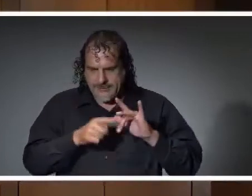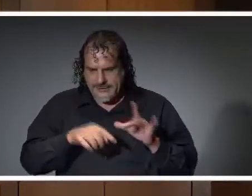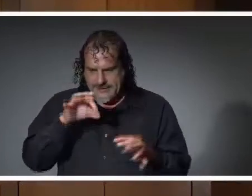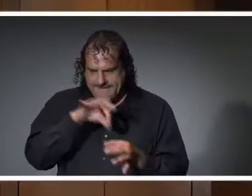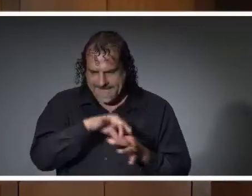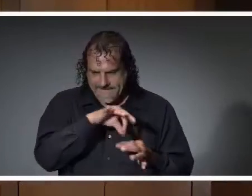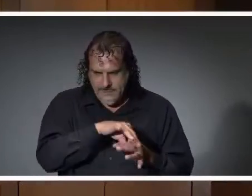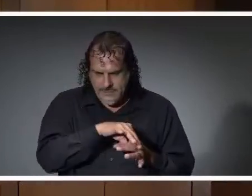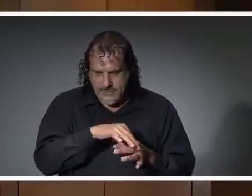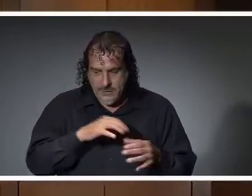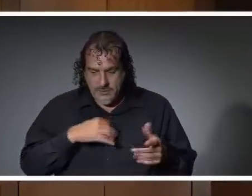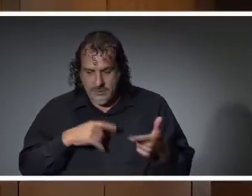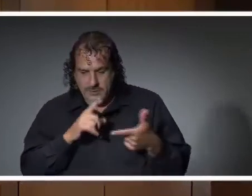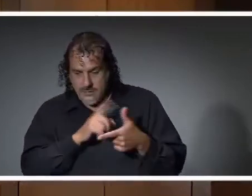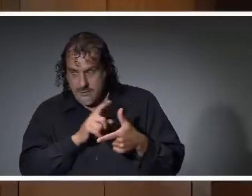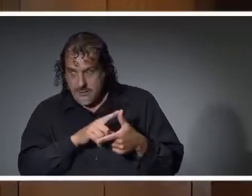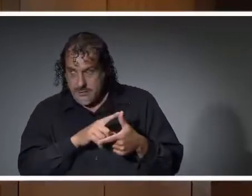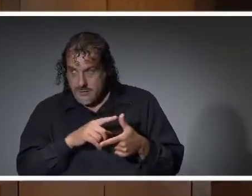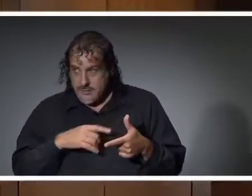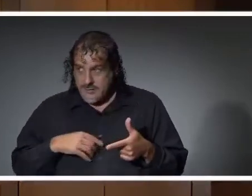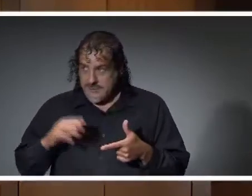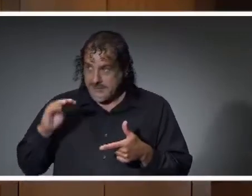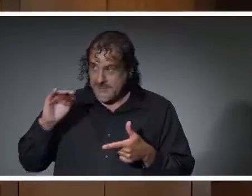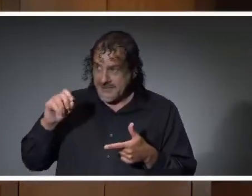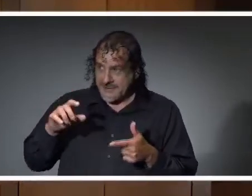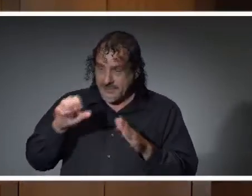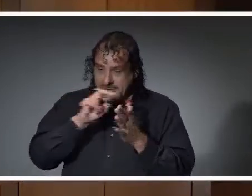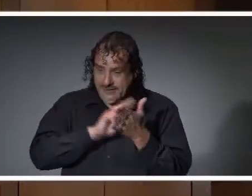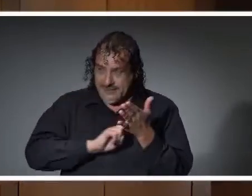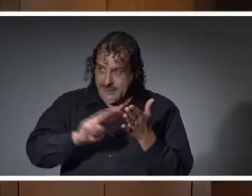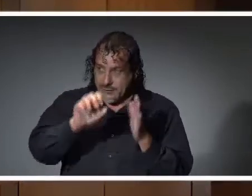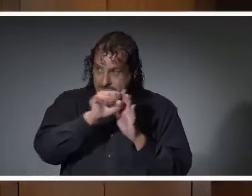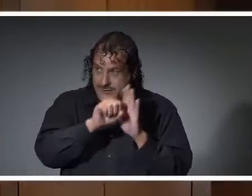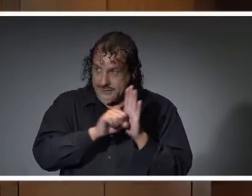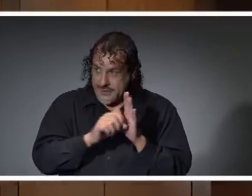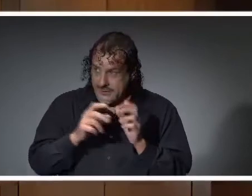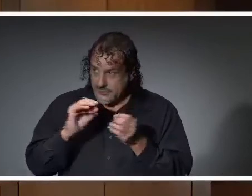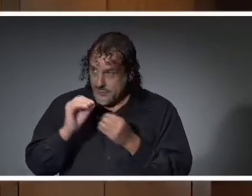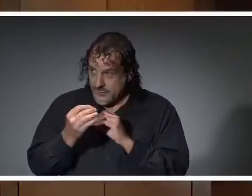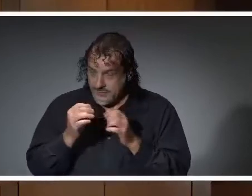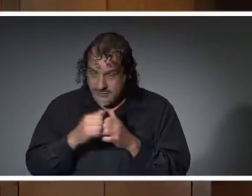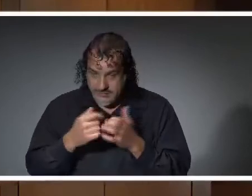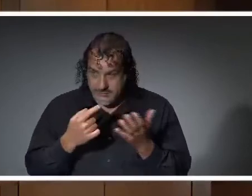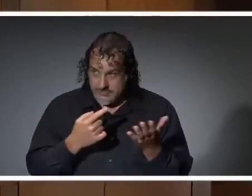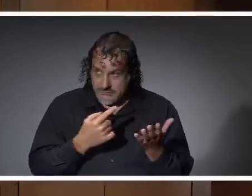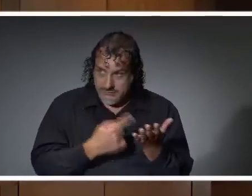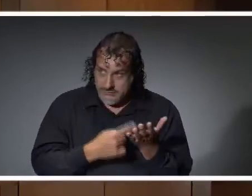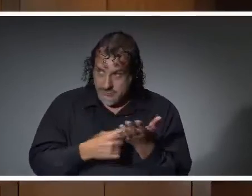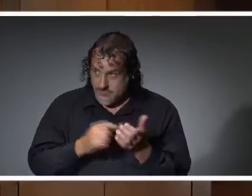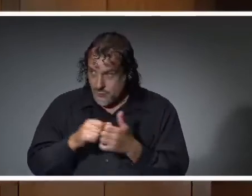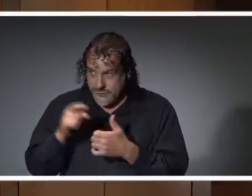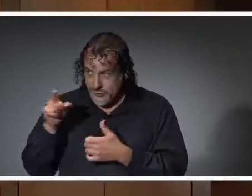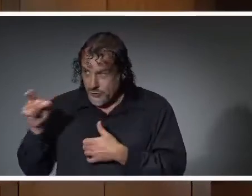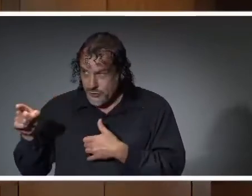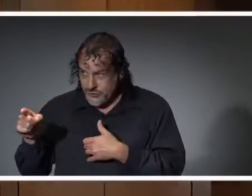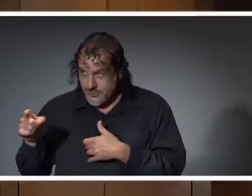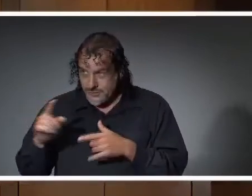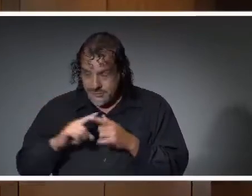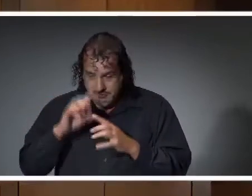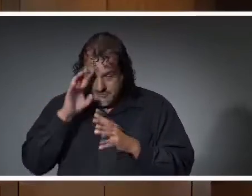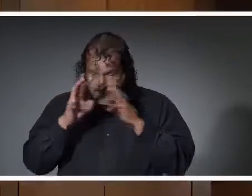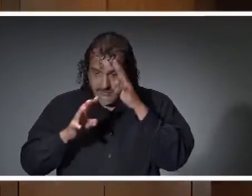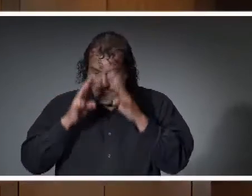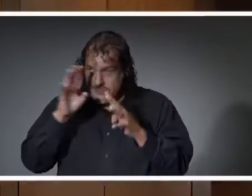did the Mississippi Secretary of State's office consult with the Department of Health to come up with